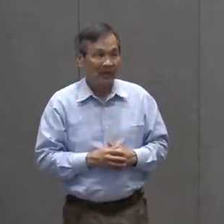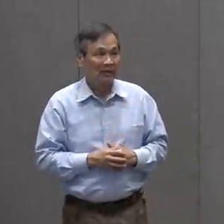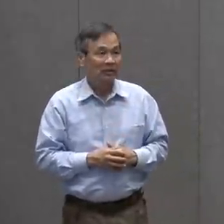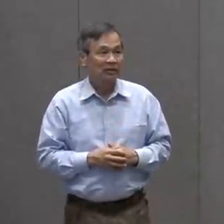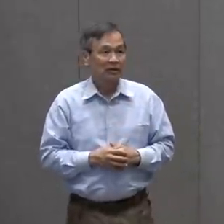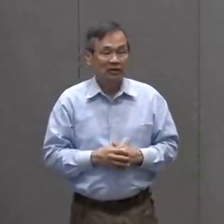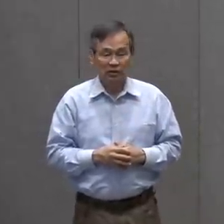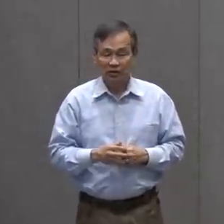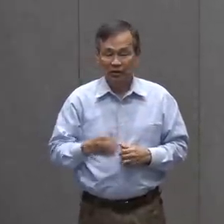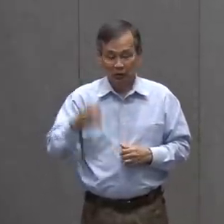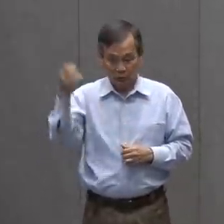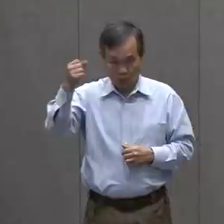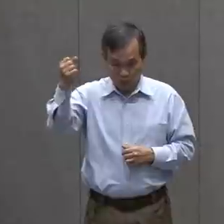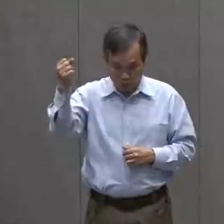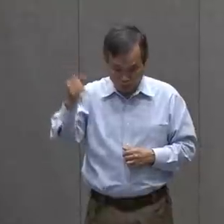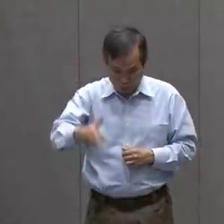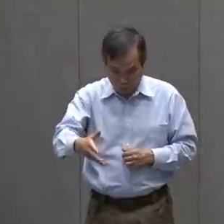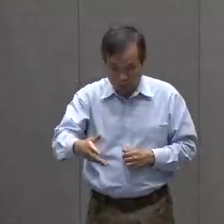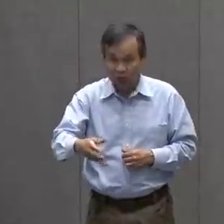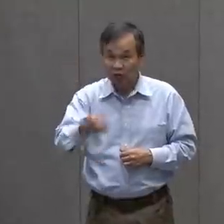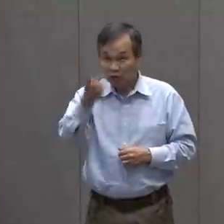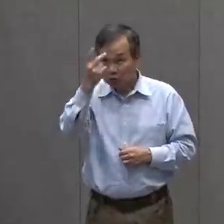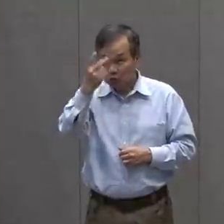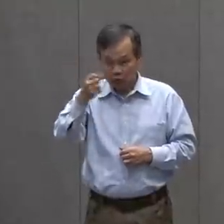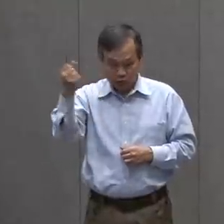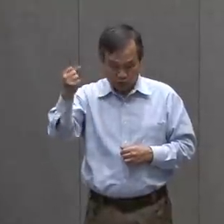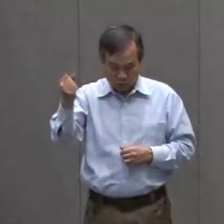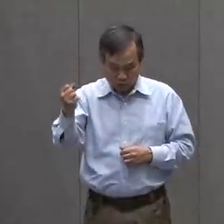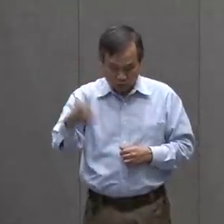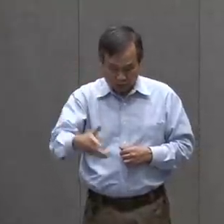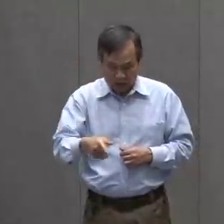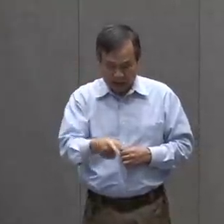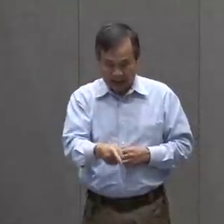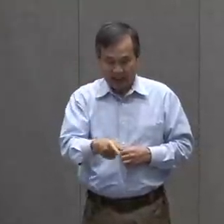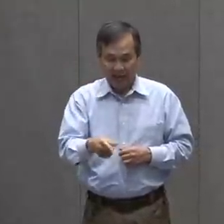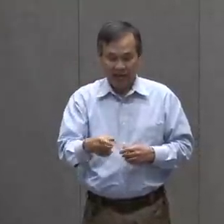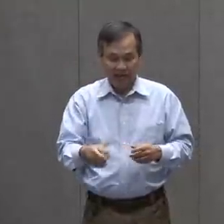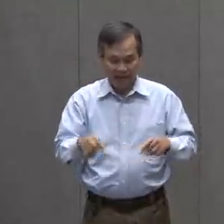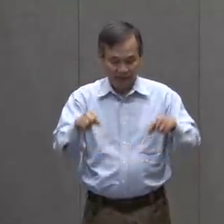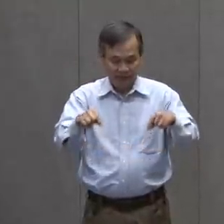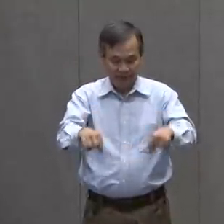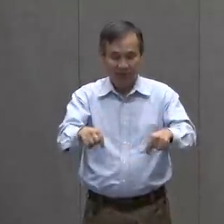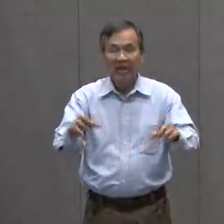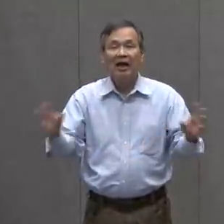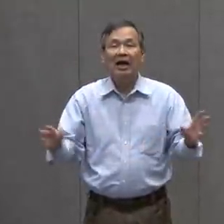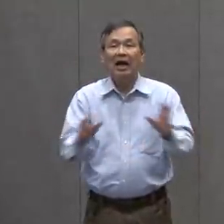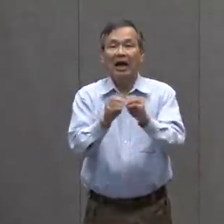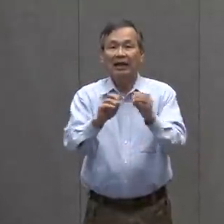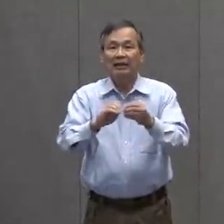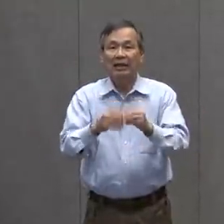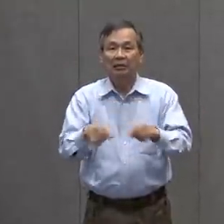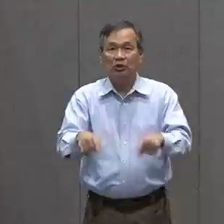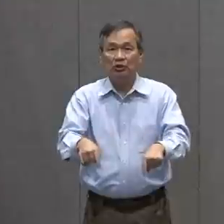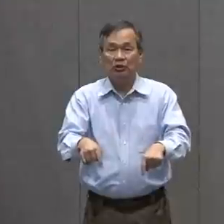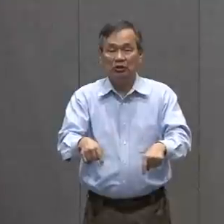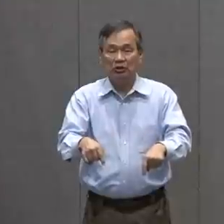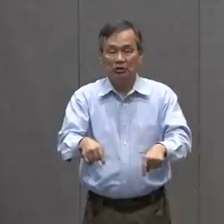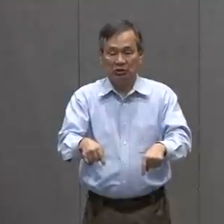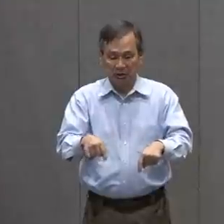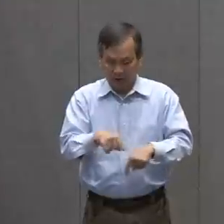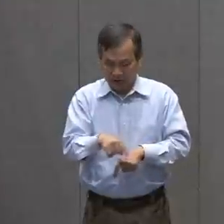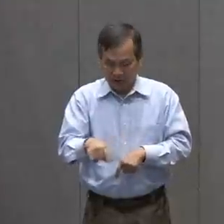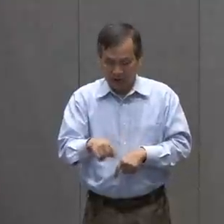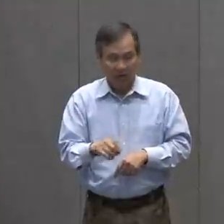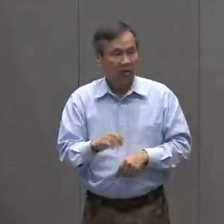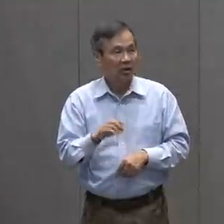and roll the dice, add up the two numbers, and then place your counter on the spot that